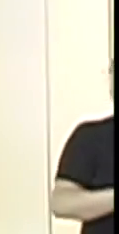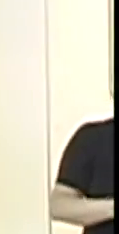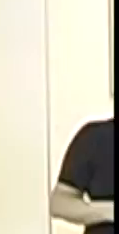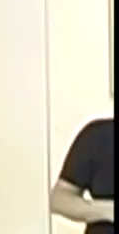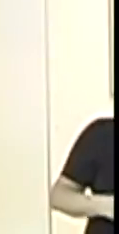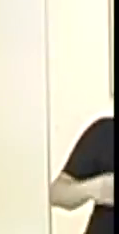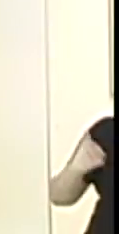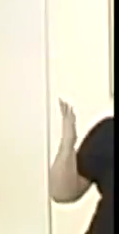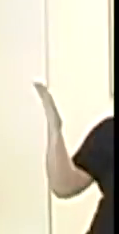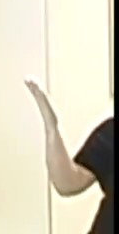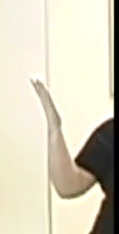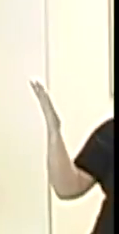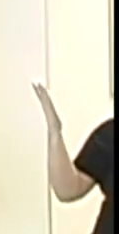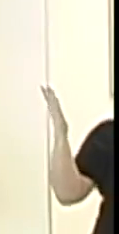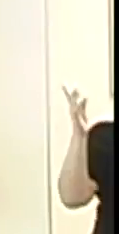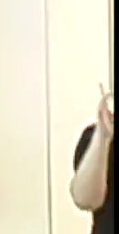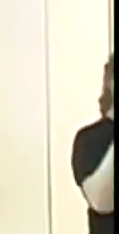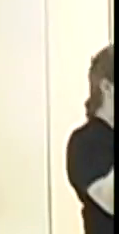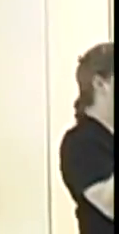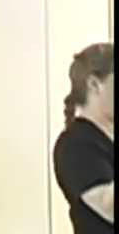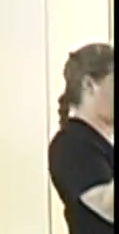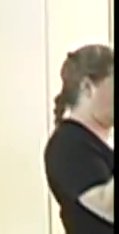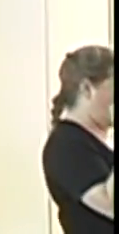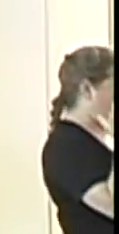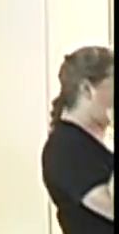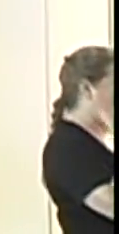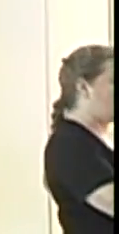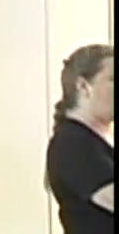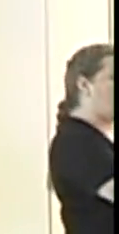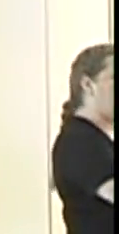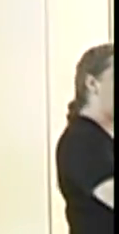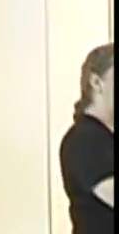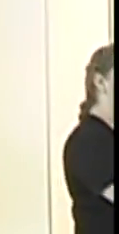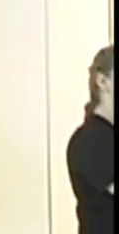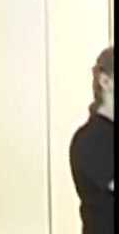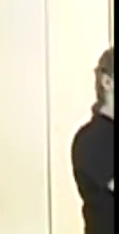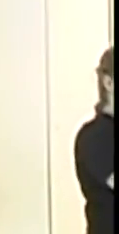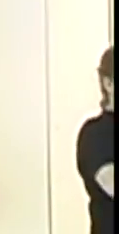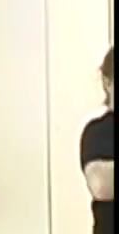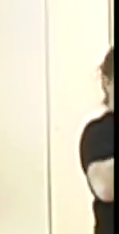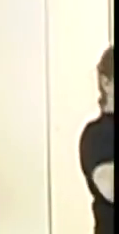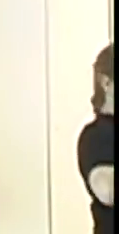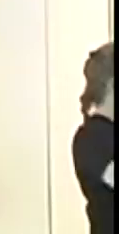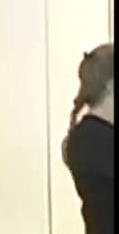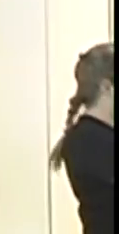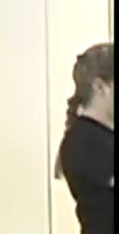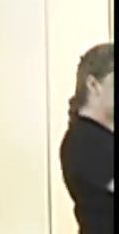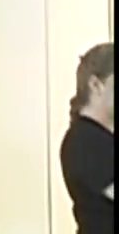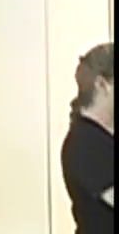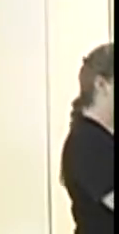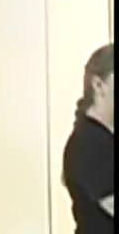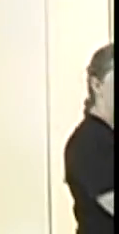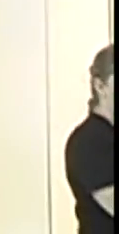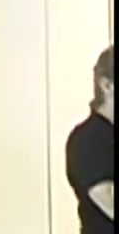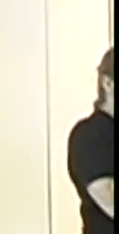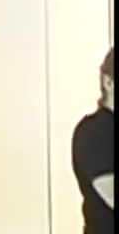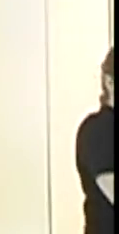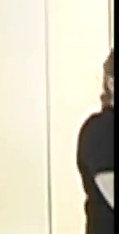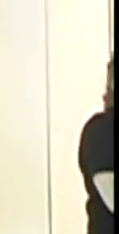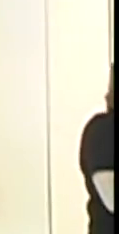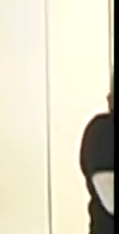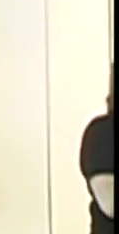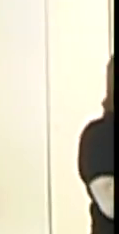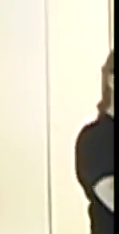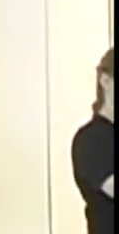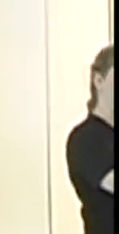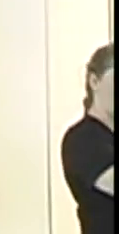We look just at accuracy of joint use by children. We find that there are two, perhaps three joints that